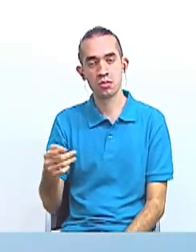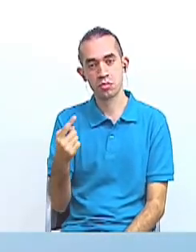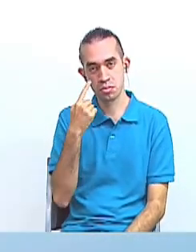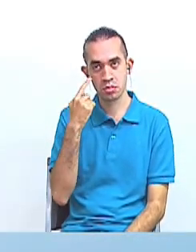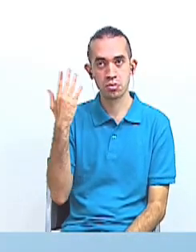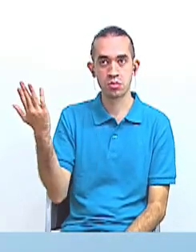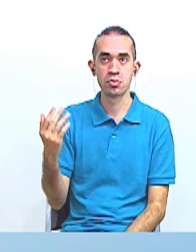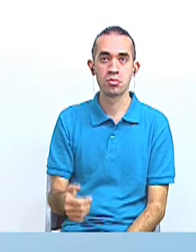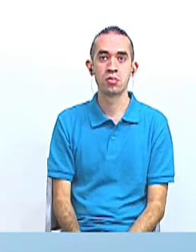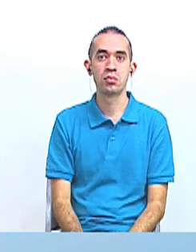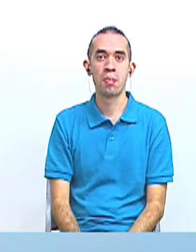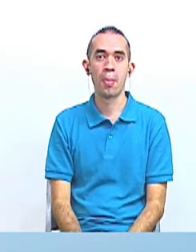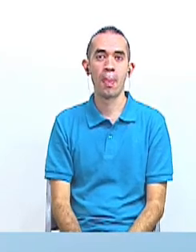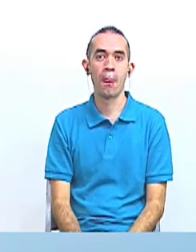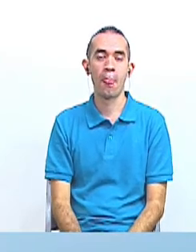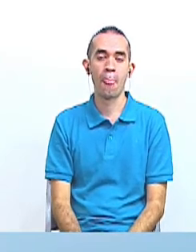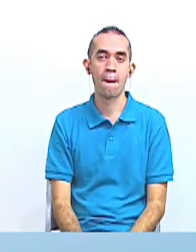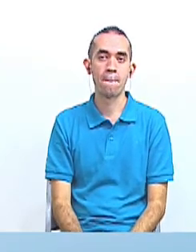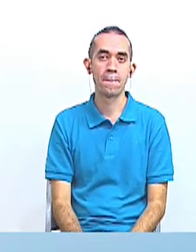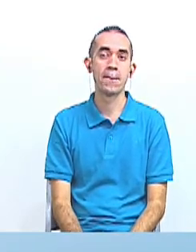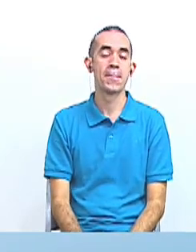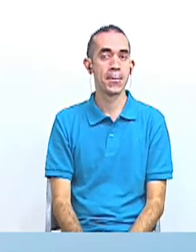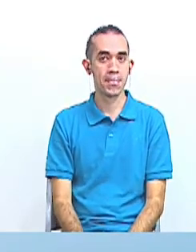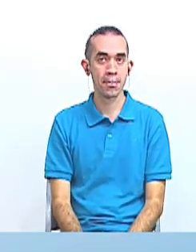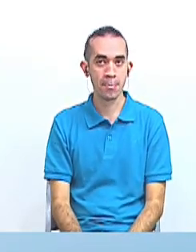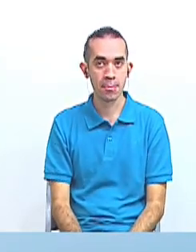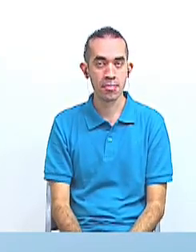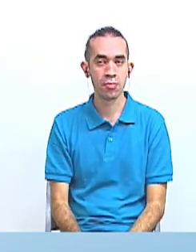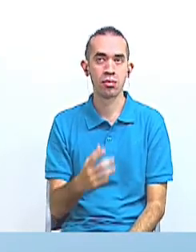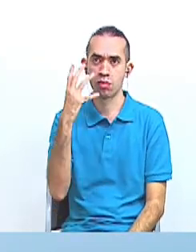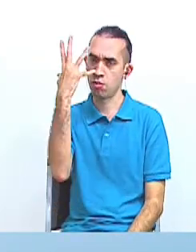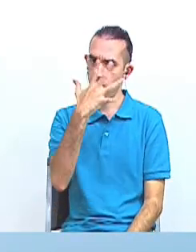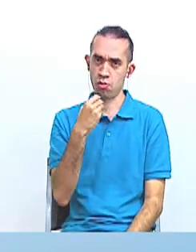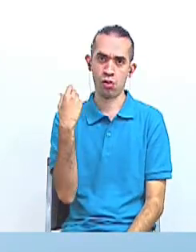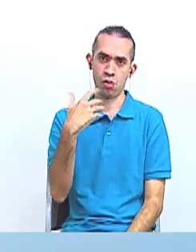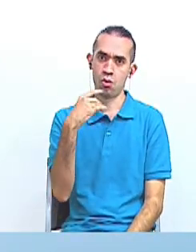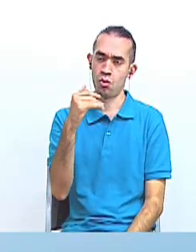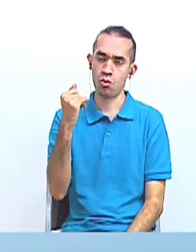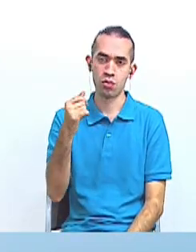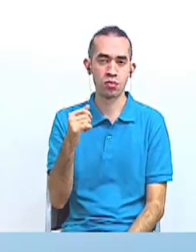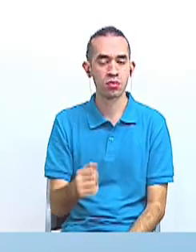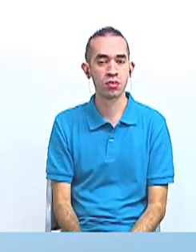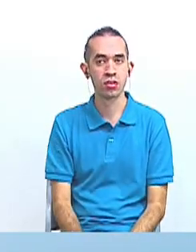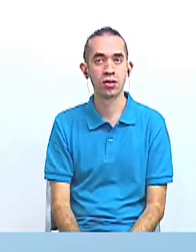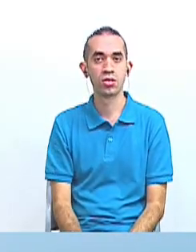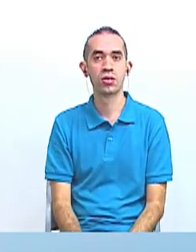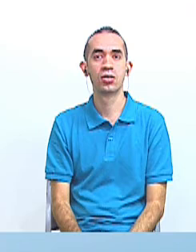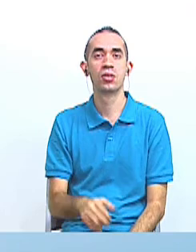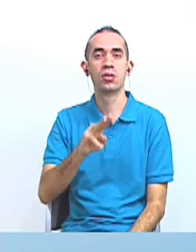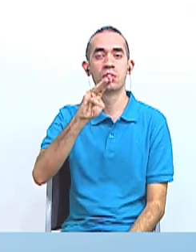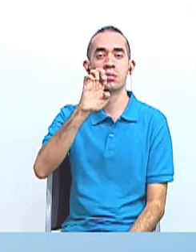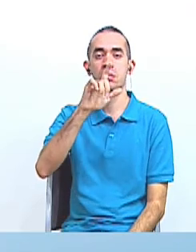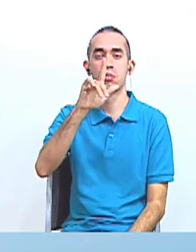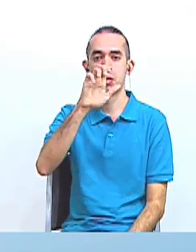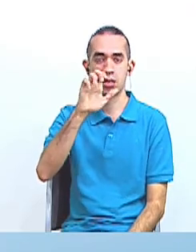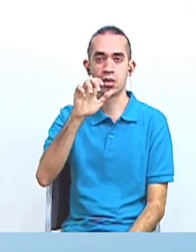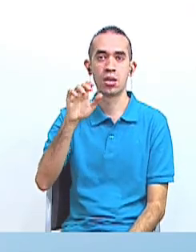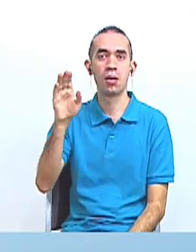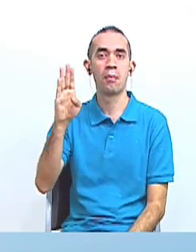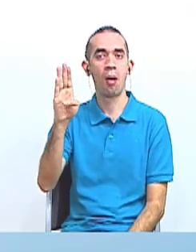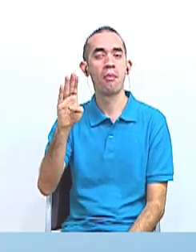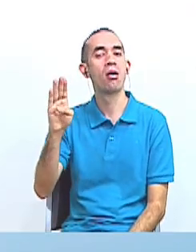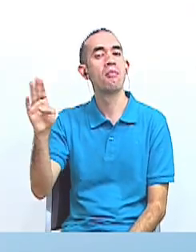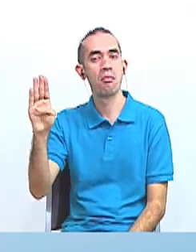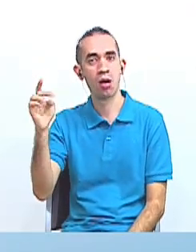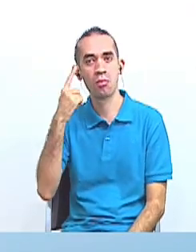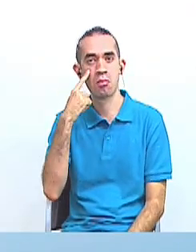okay? Let's look at that information. Isn't she beautiful, right? So Millie Bobby Brown, we have dates and places.